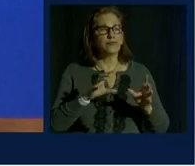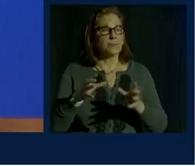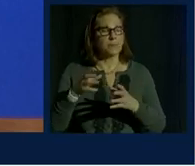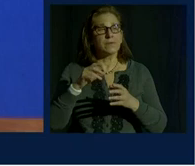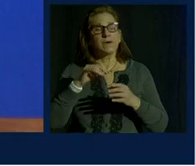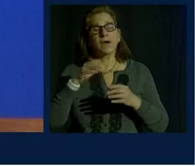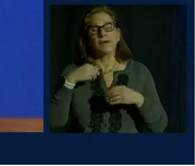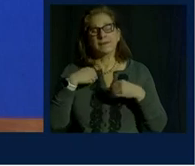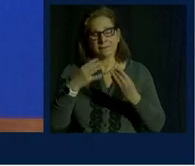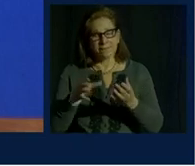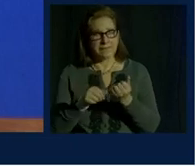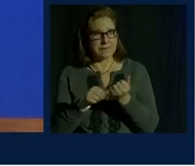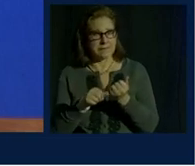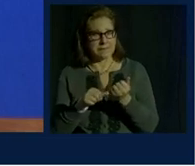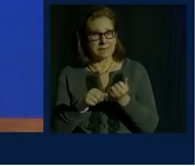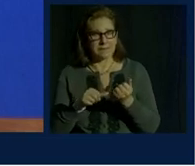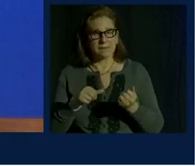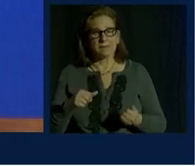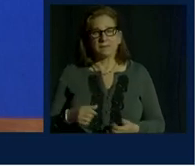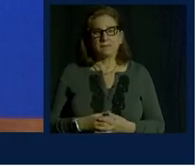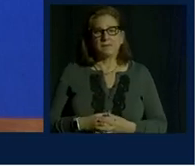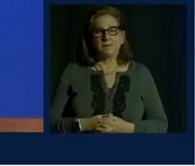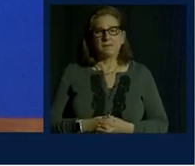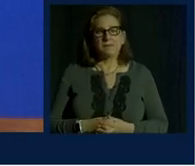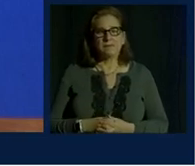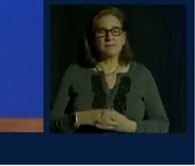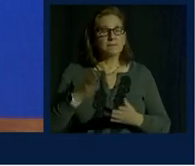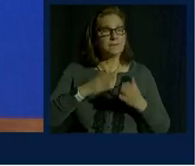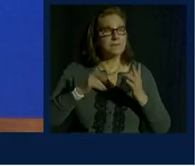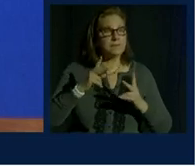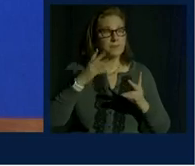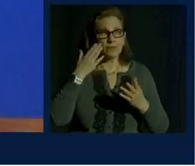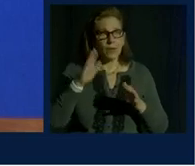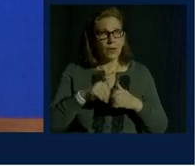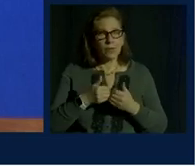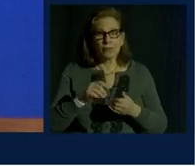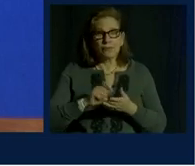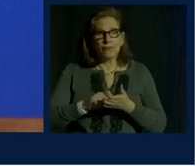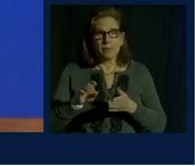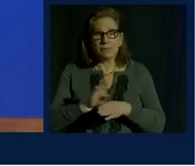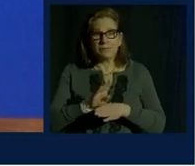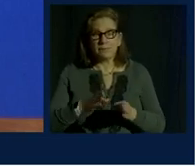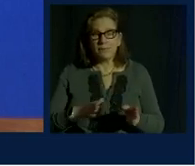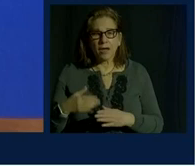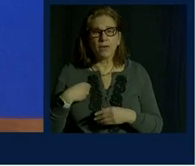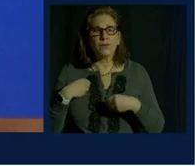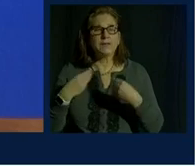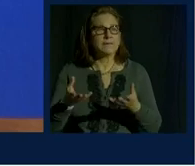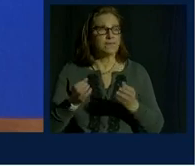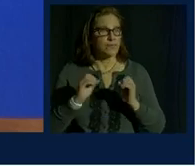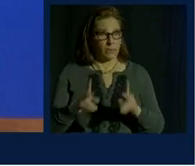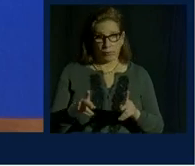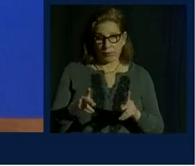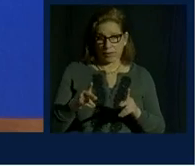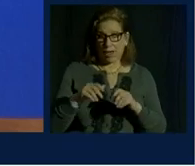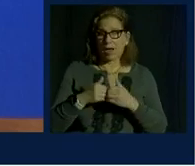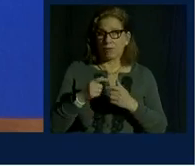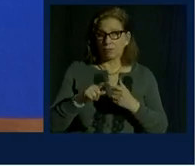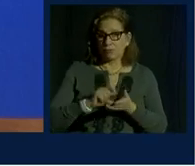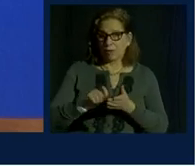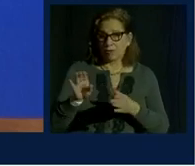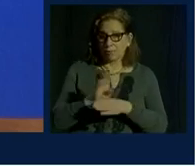know how to cook, but they don't know how to write a business plan. So we'll offer educational opportunities as well for our